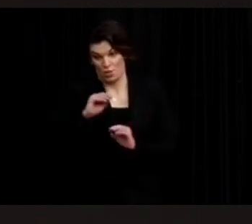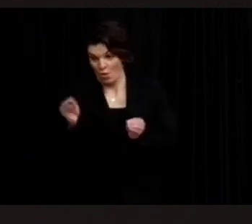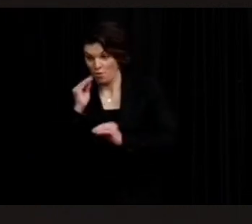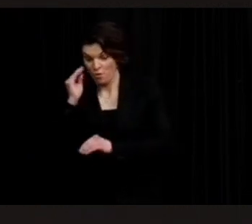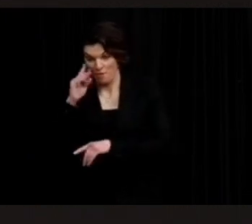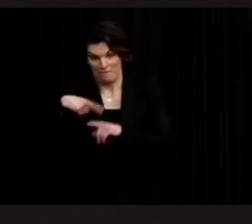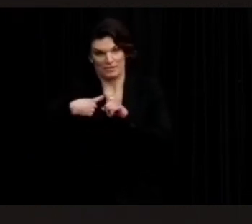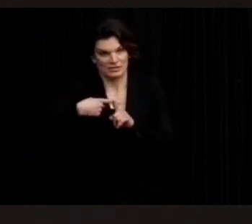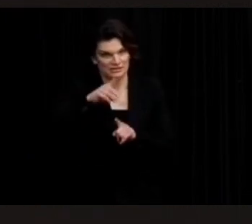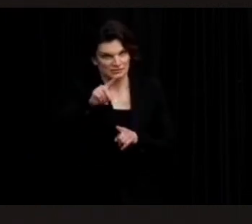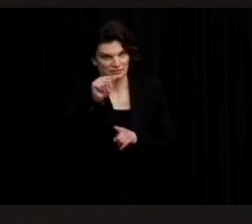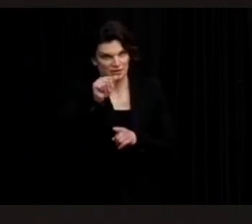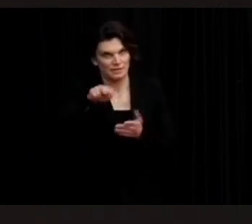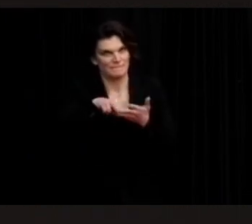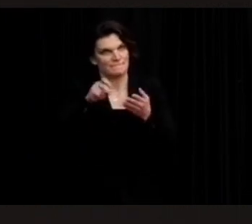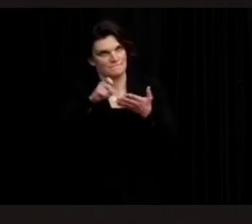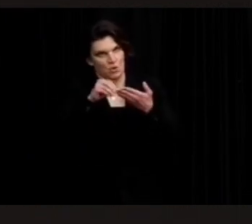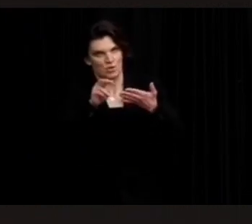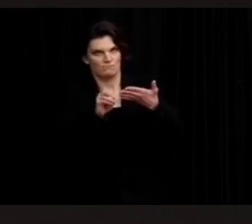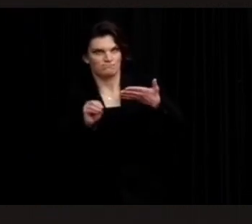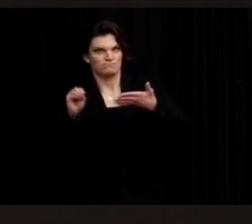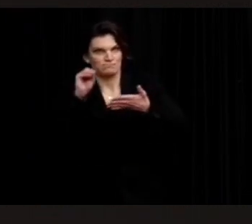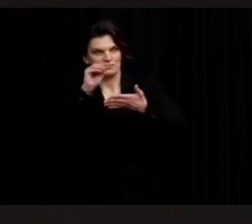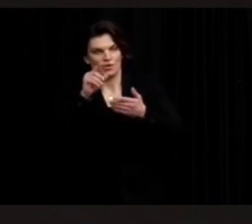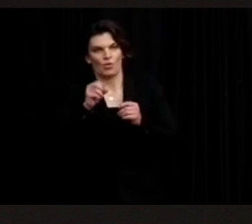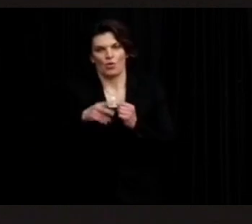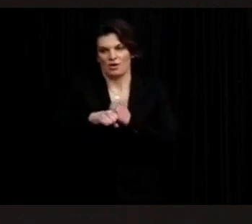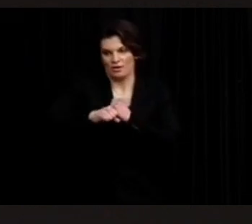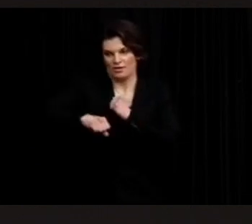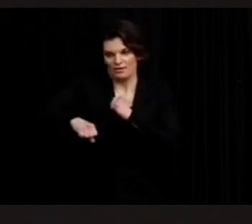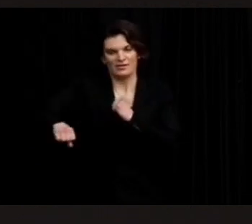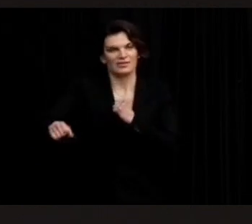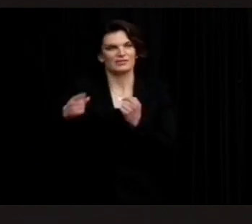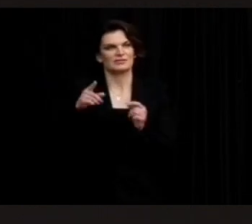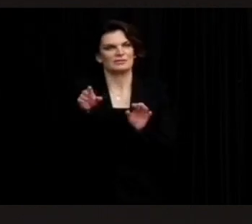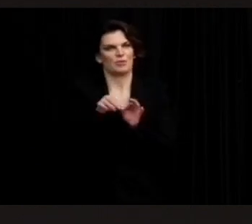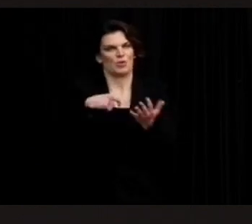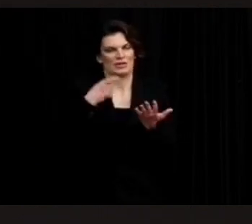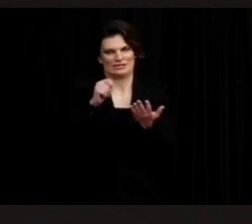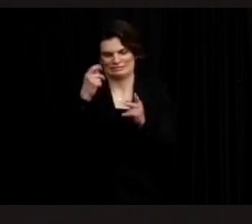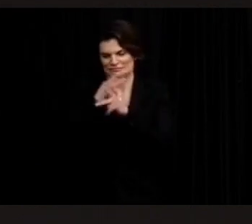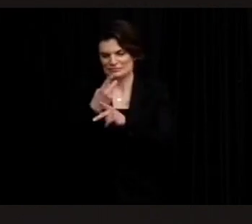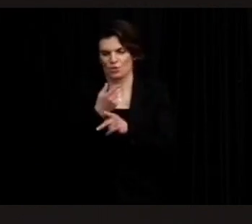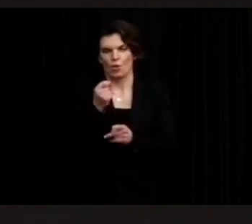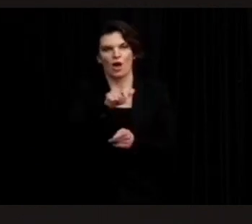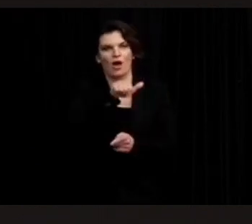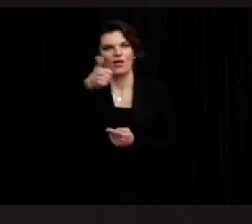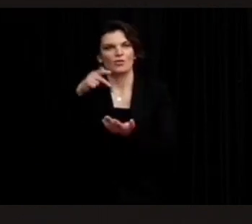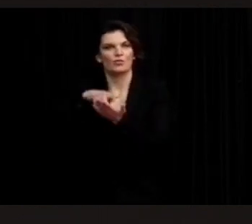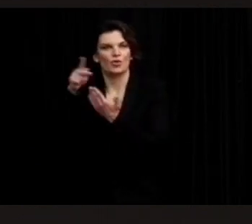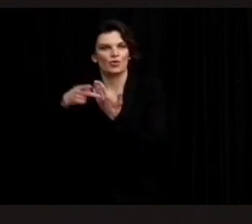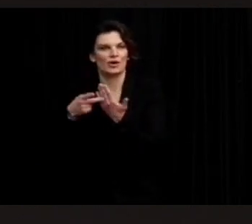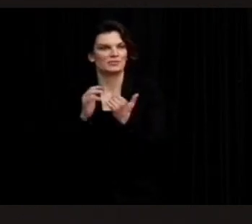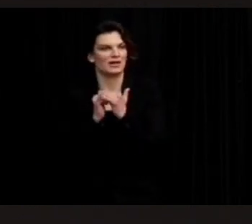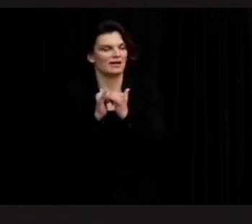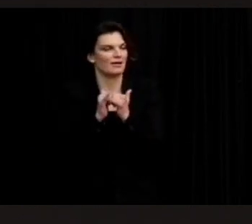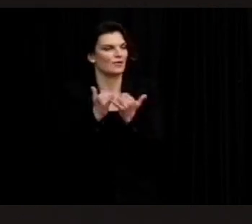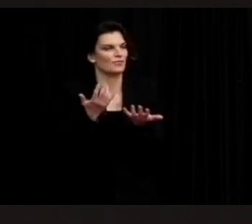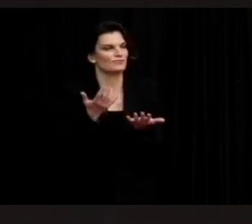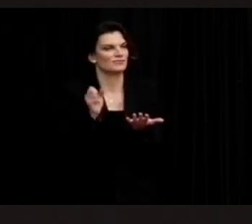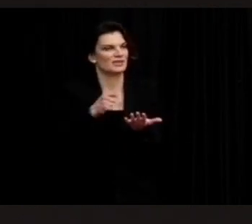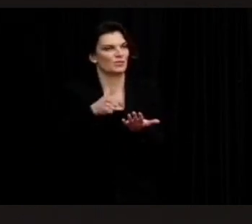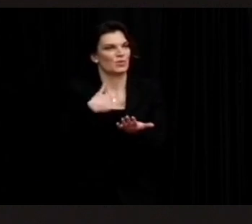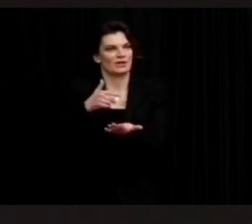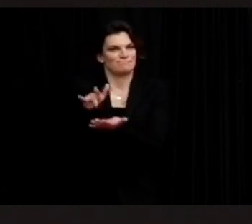provides them preference to the waiting list, which makes it even more longer. So what we're starting to look at is other housing opportunities. How can we find